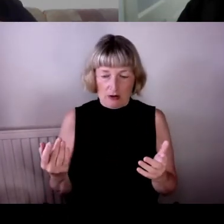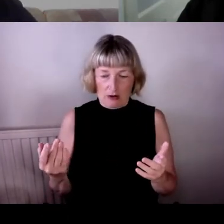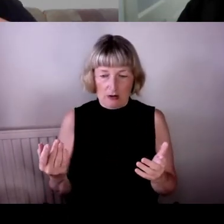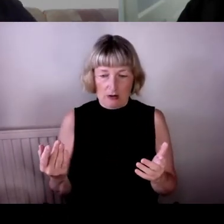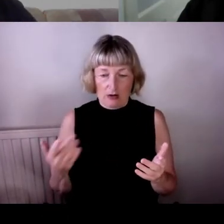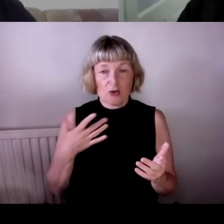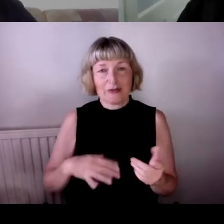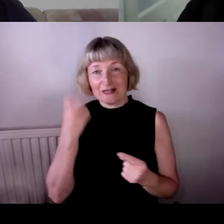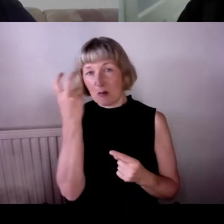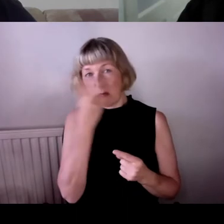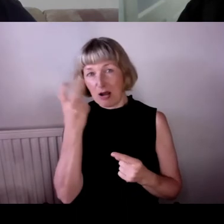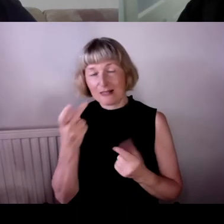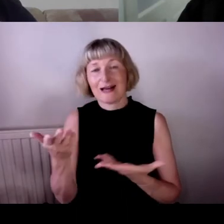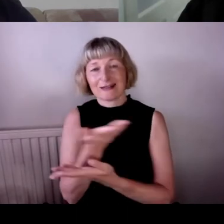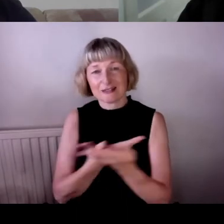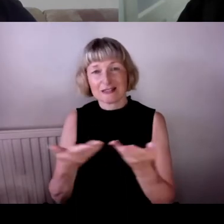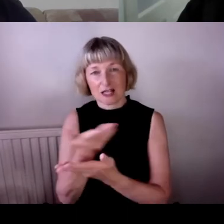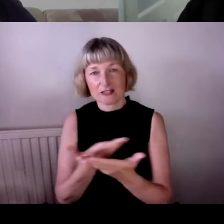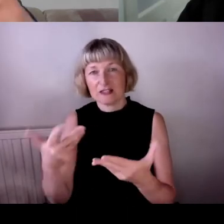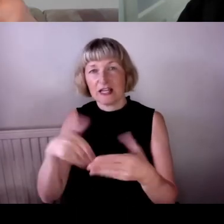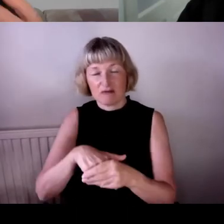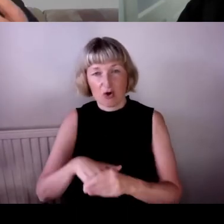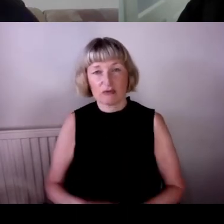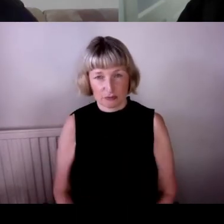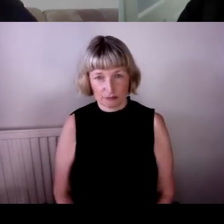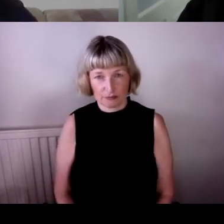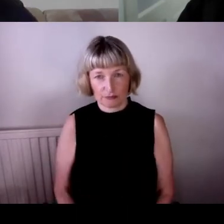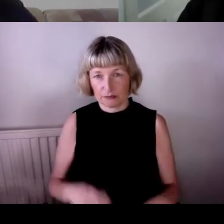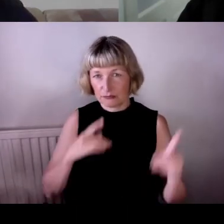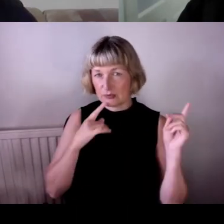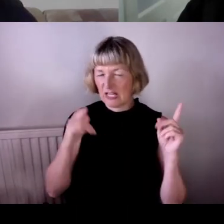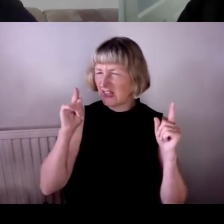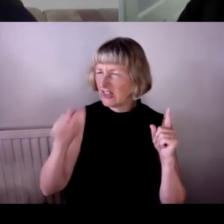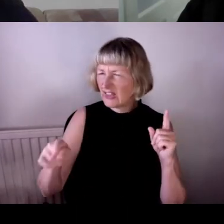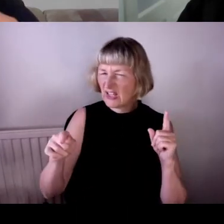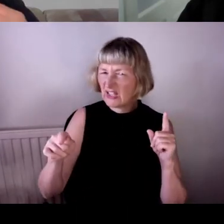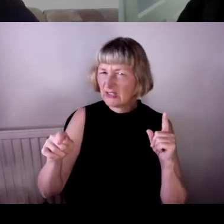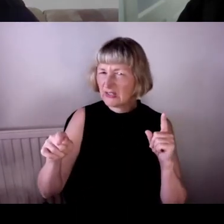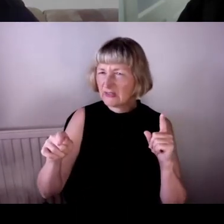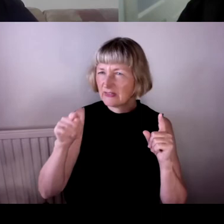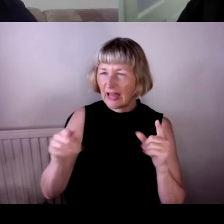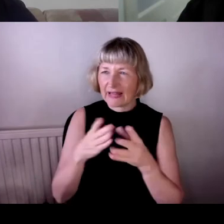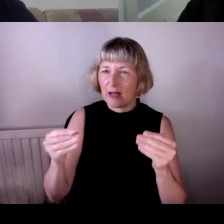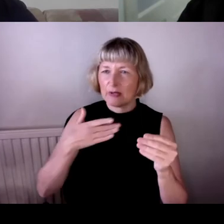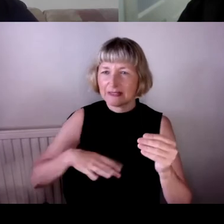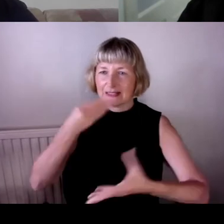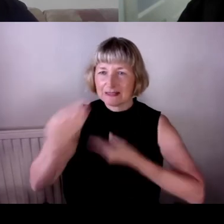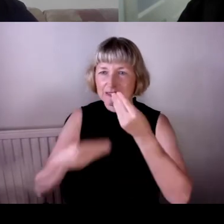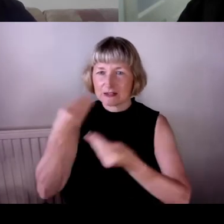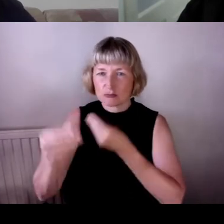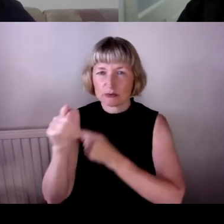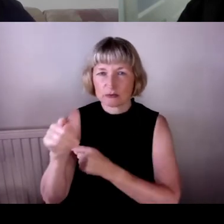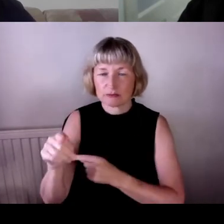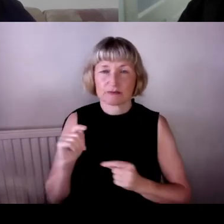blind consultant on board to be able to say, that's a bit that needs description. It doesn't work so well